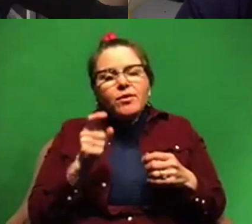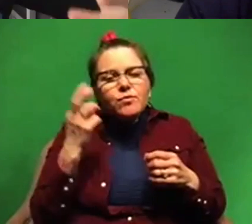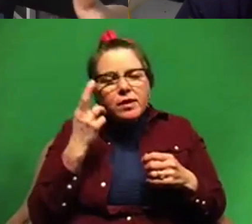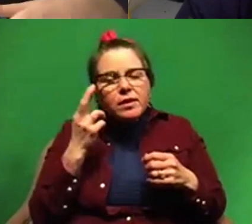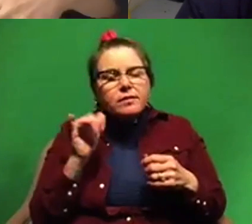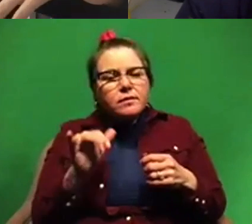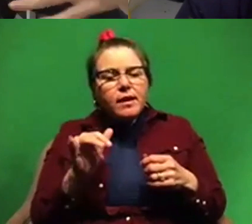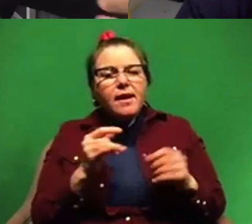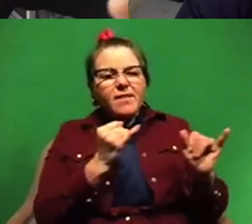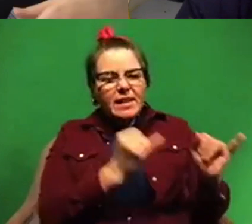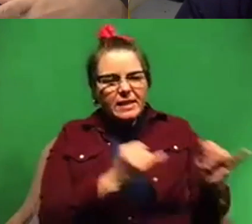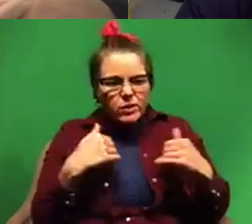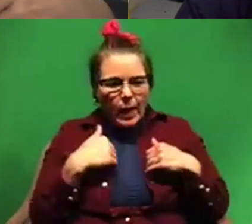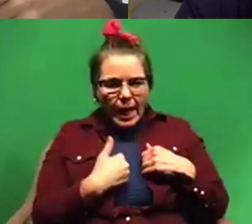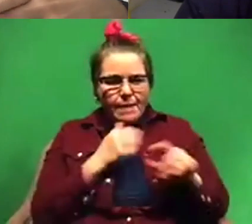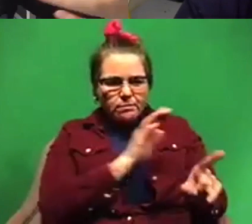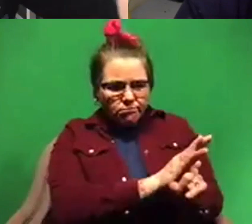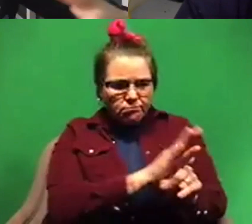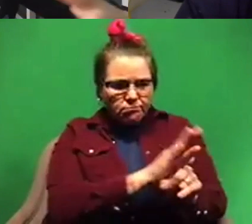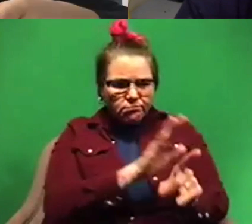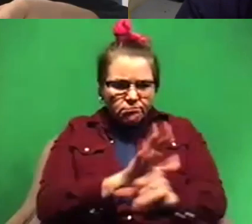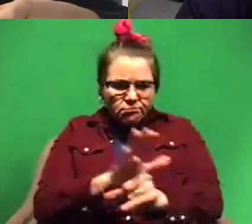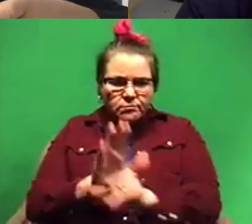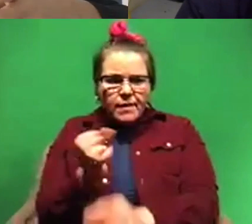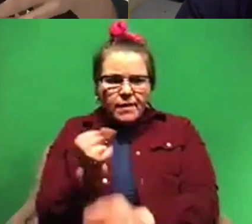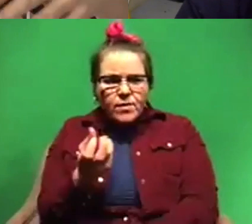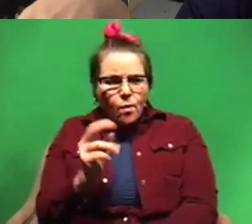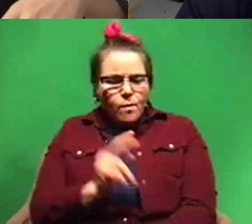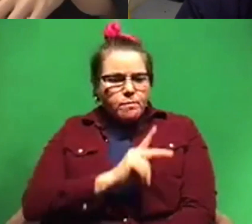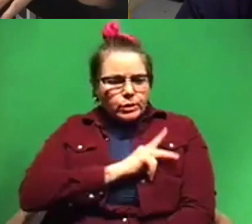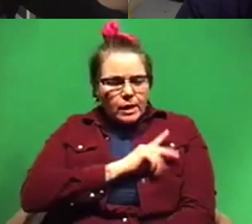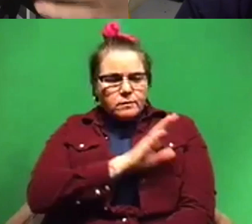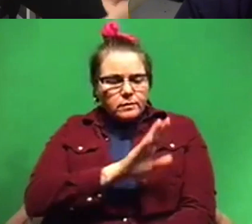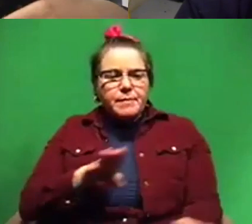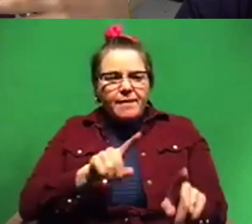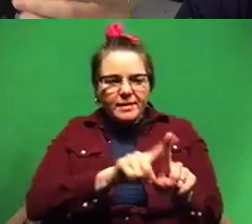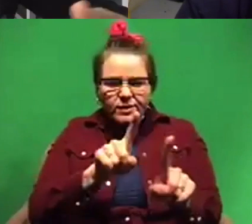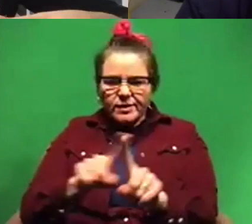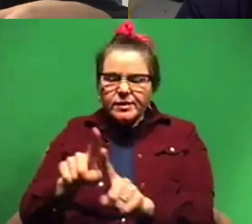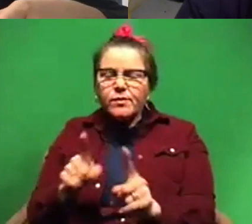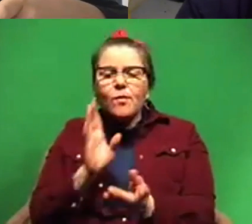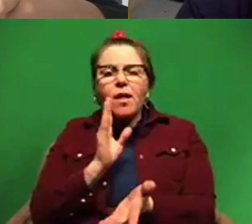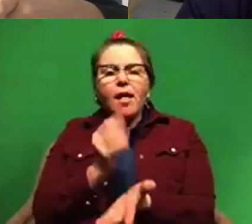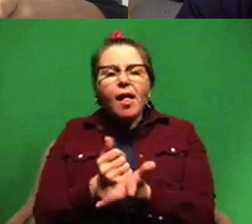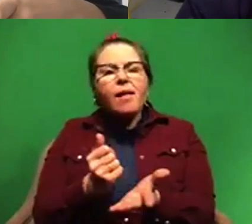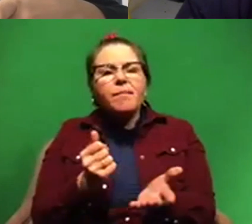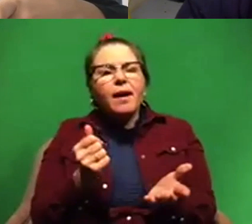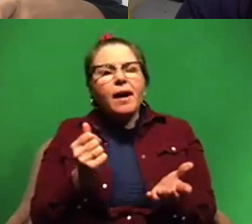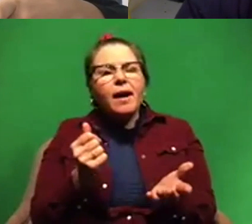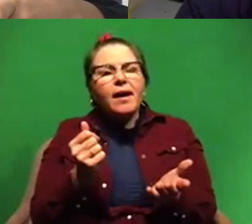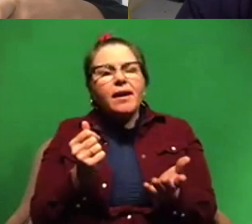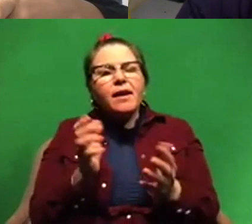are individual animals, they have personalities, they behave differently, then maybe that can help break down some of the misconceptions about